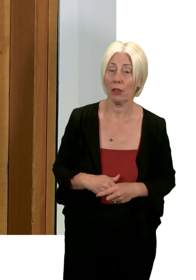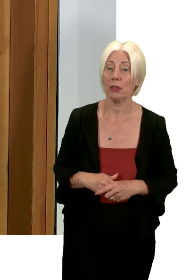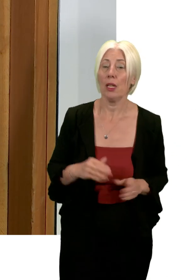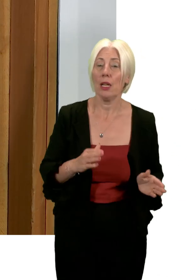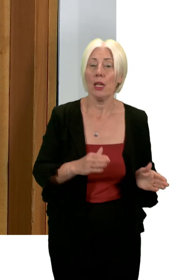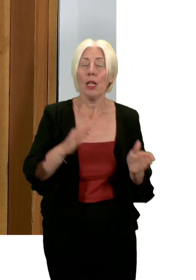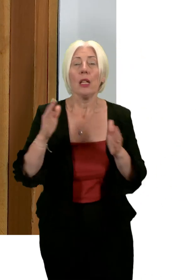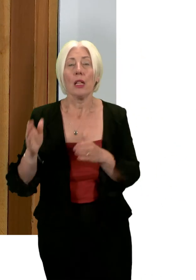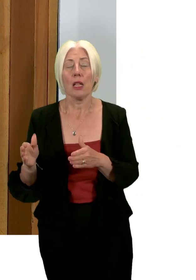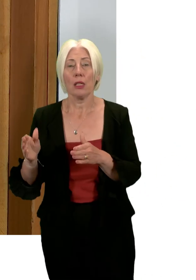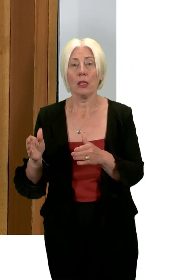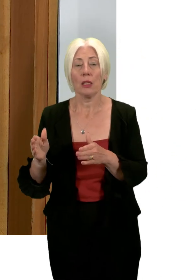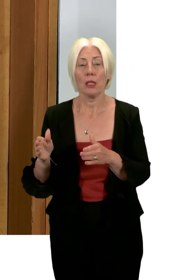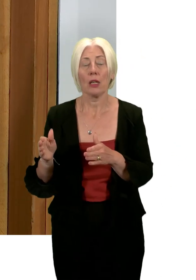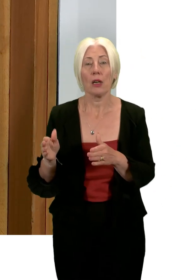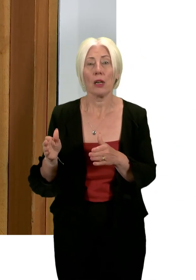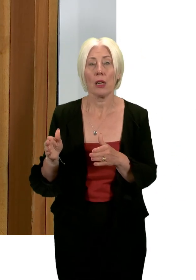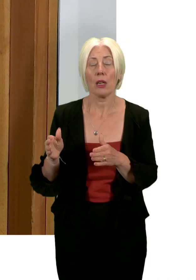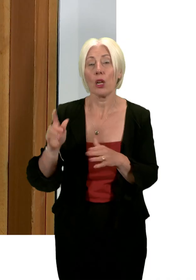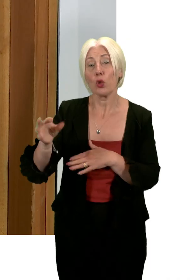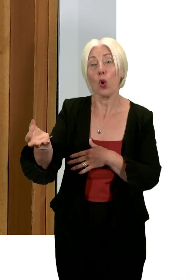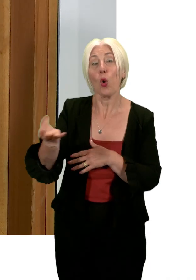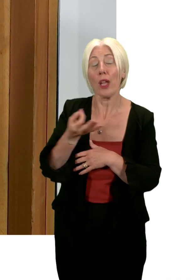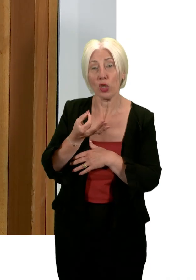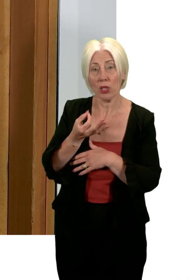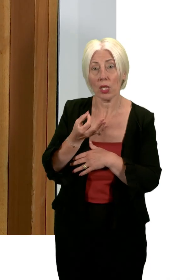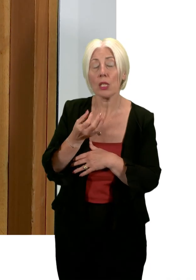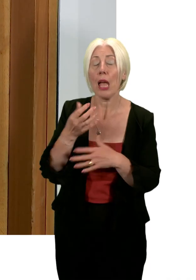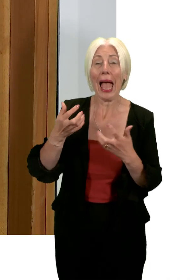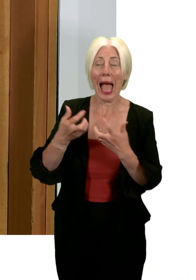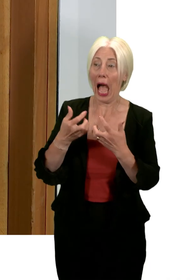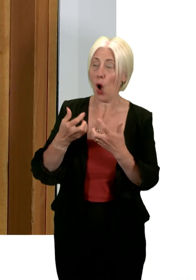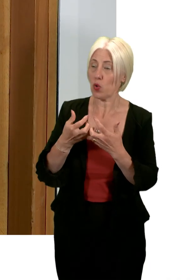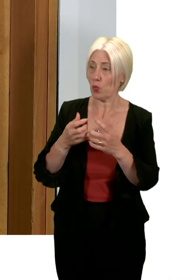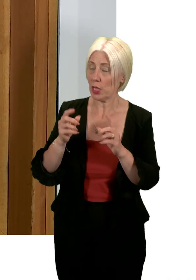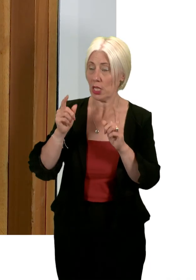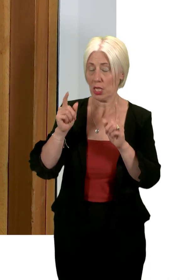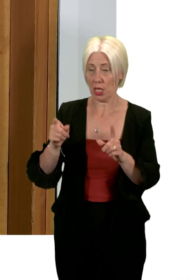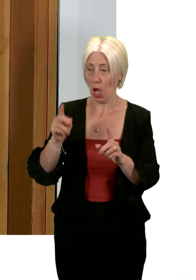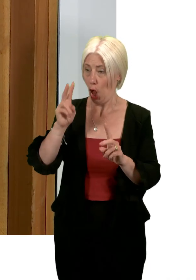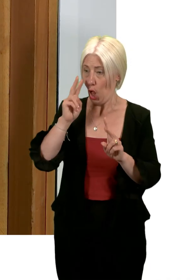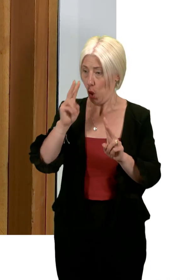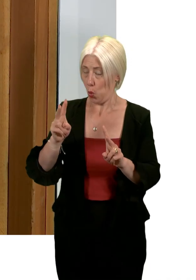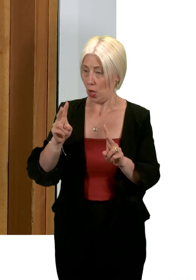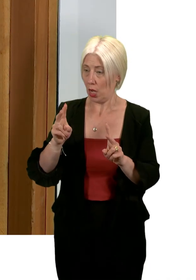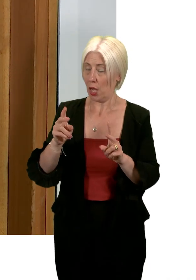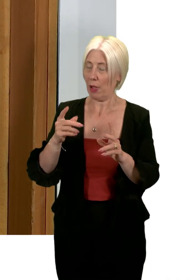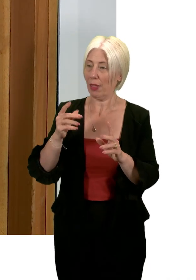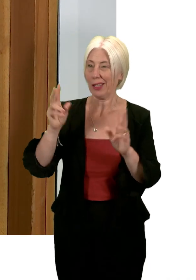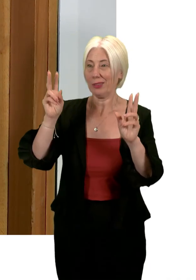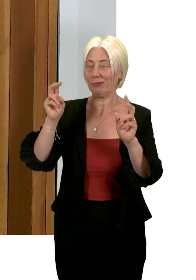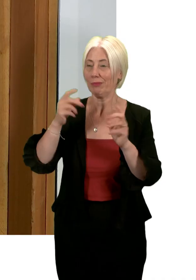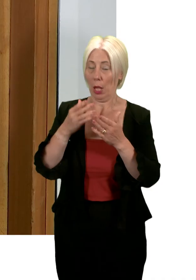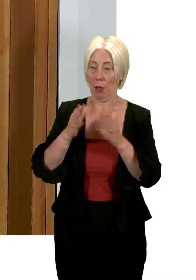in answer to the question about how do we embrace that dichotomy of giving public advice